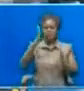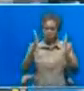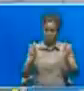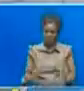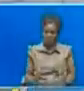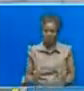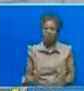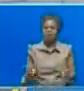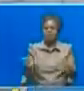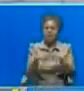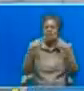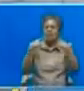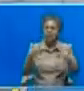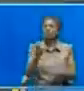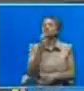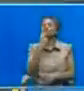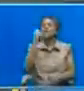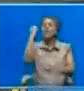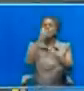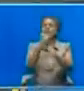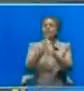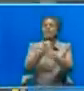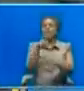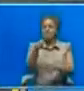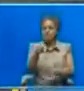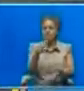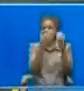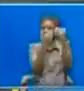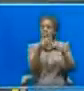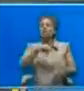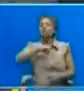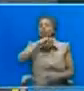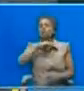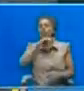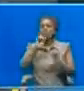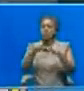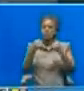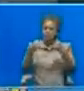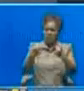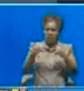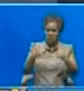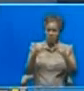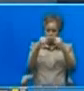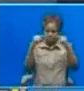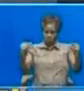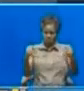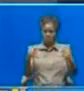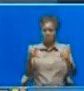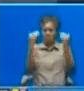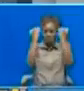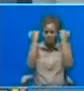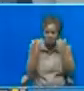Ankunda made this announcement on Tuesday, thus ending speculation that Uganda might seek to try the rebel in its own